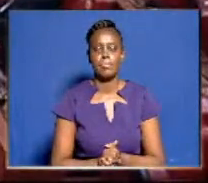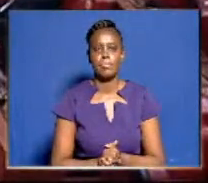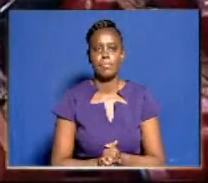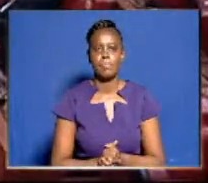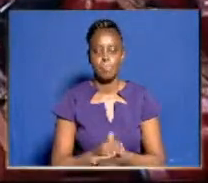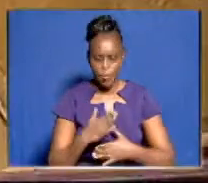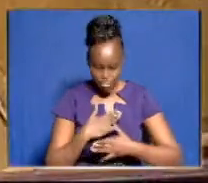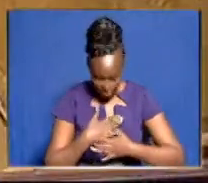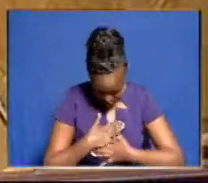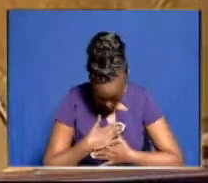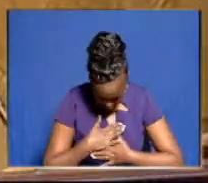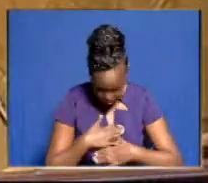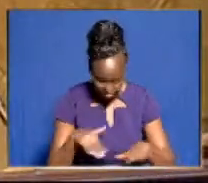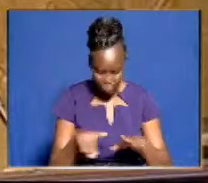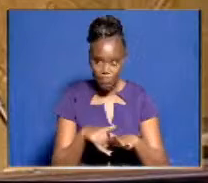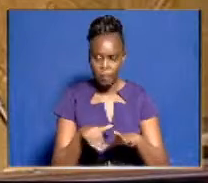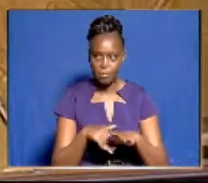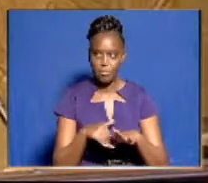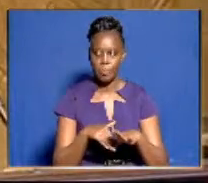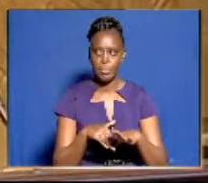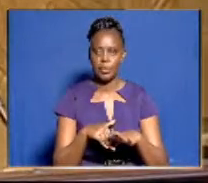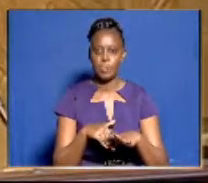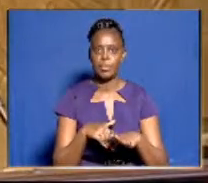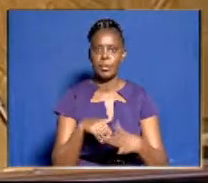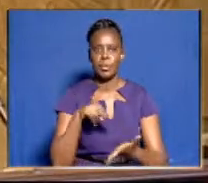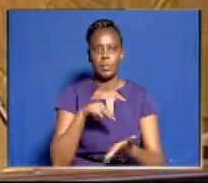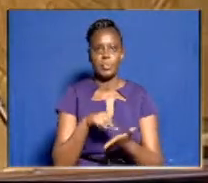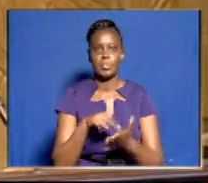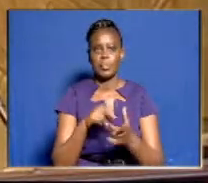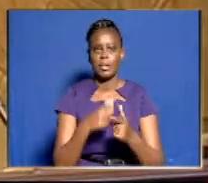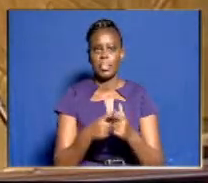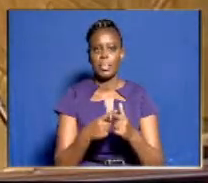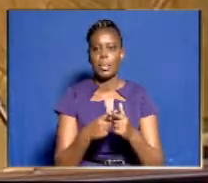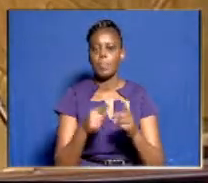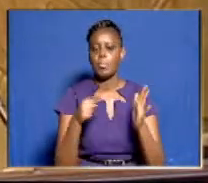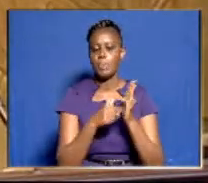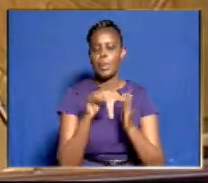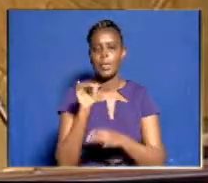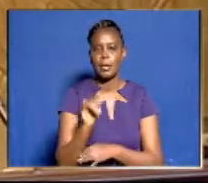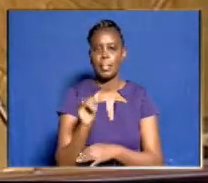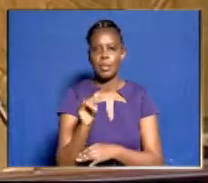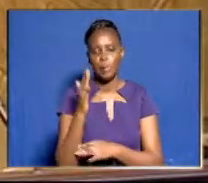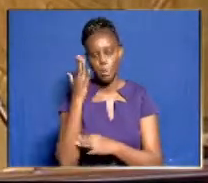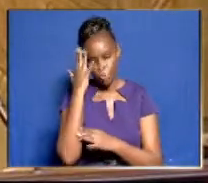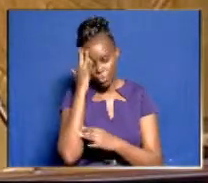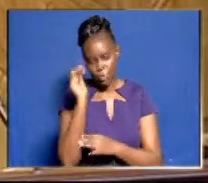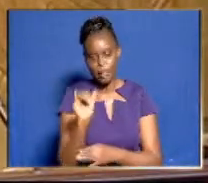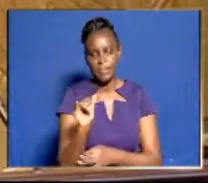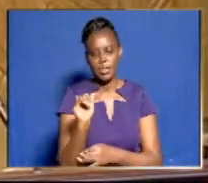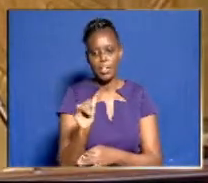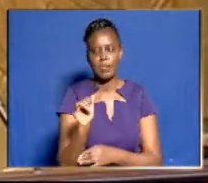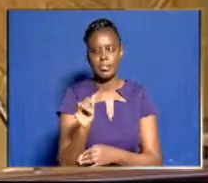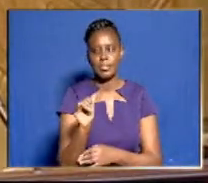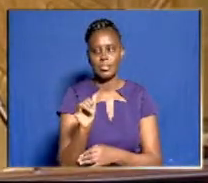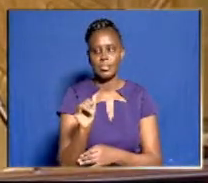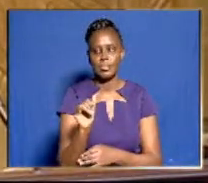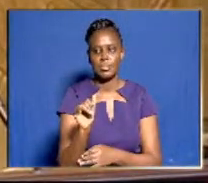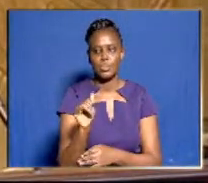Honorable members, the member having stood in his place and raised that point of order, we know the